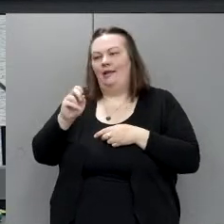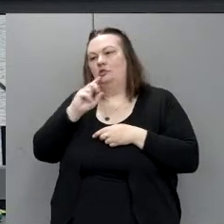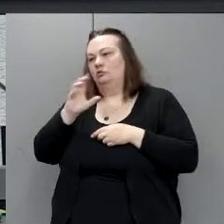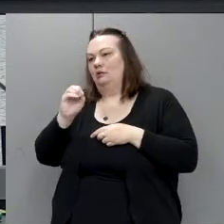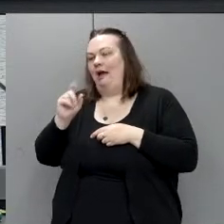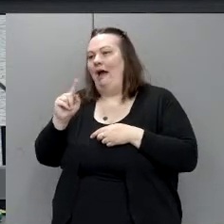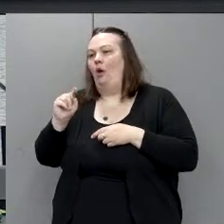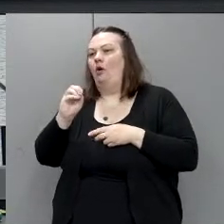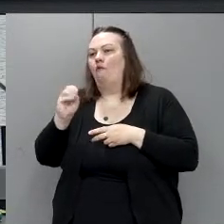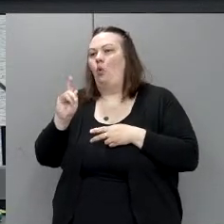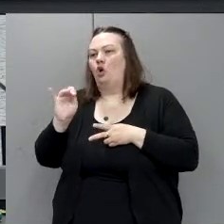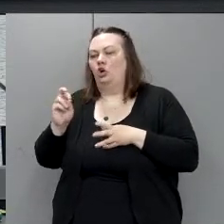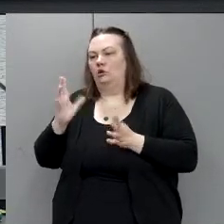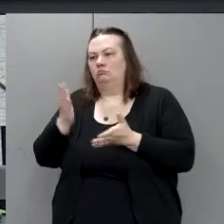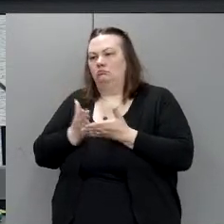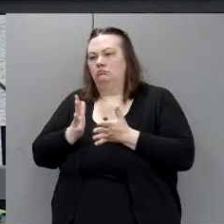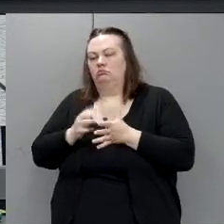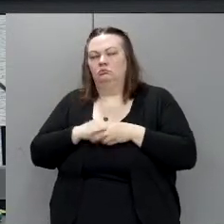order.